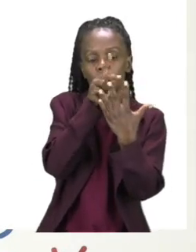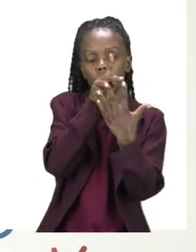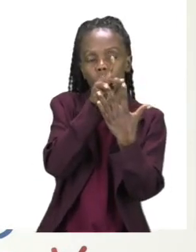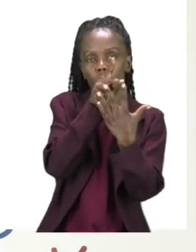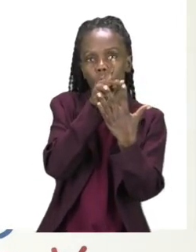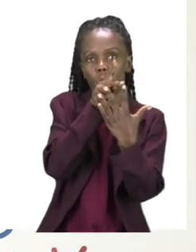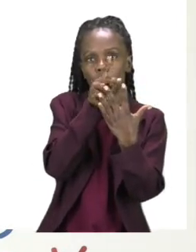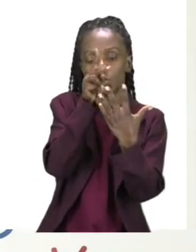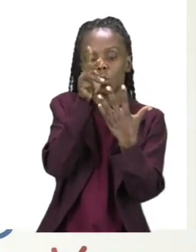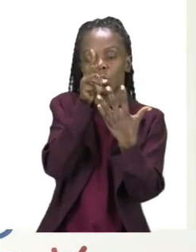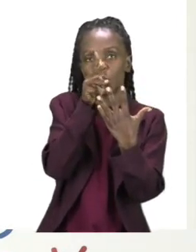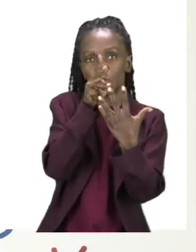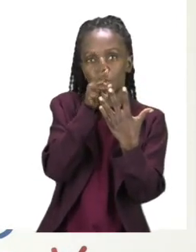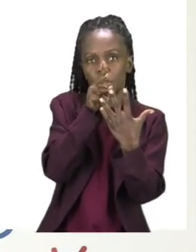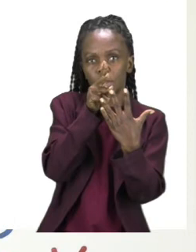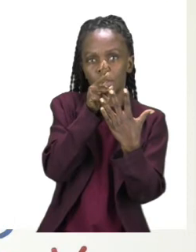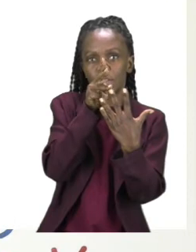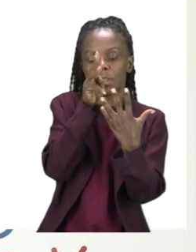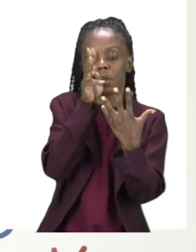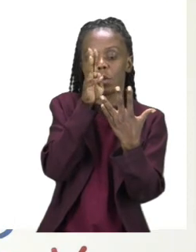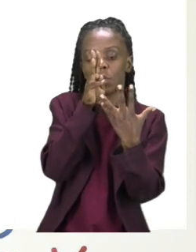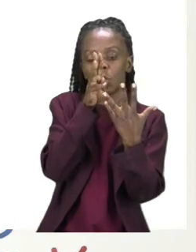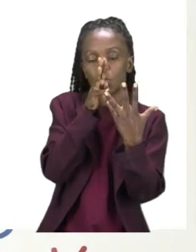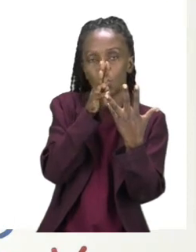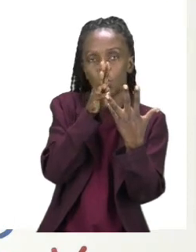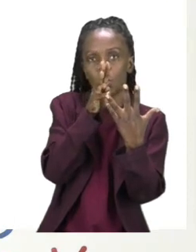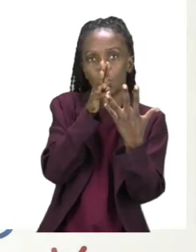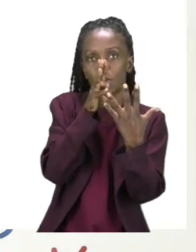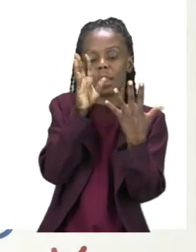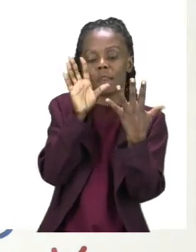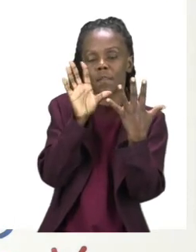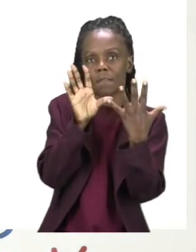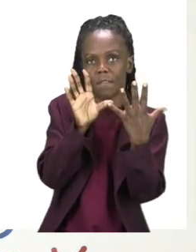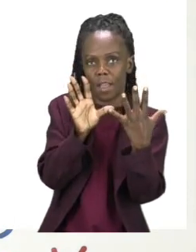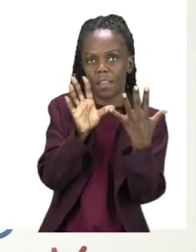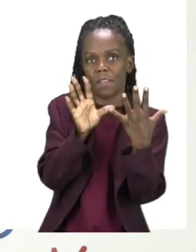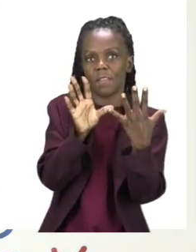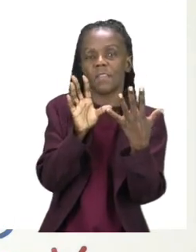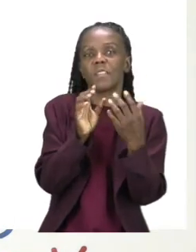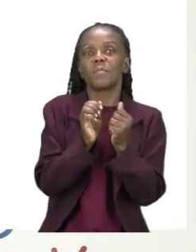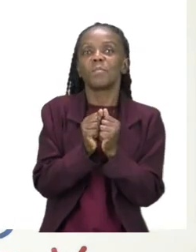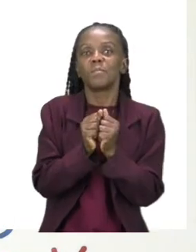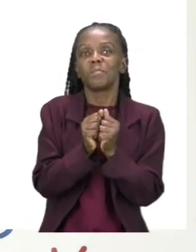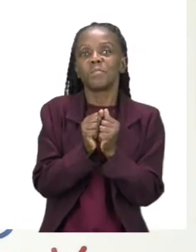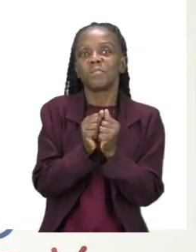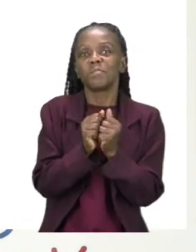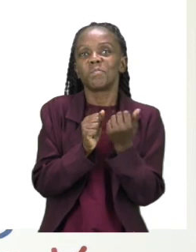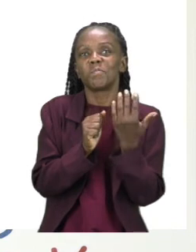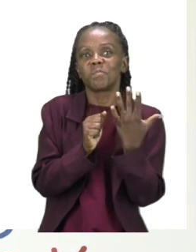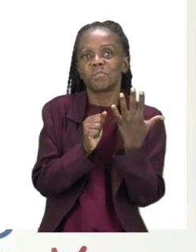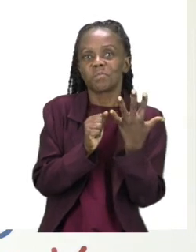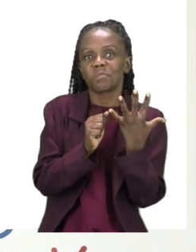2, 3, 4, and 5. Well